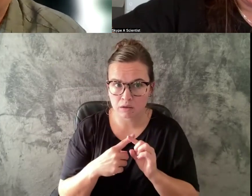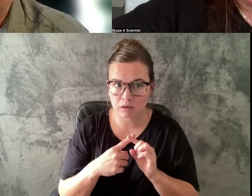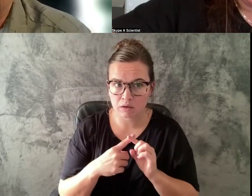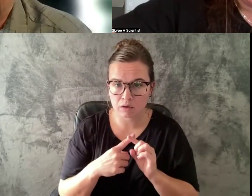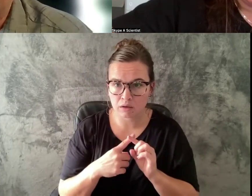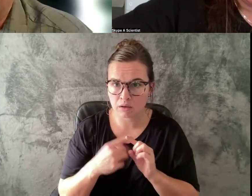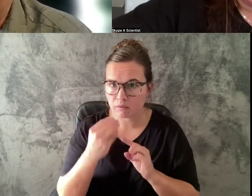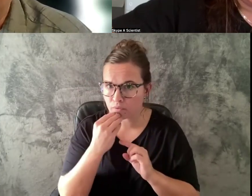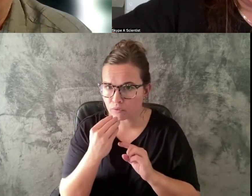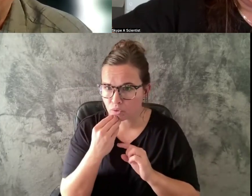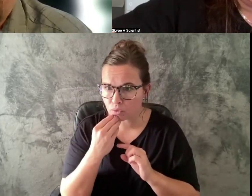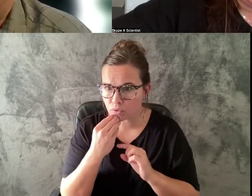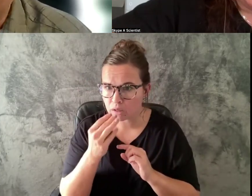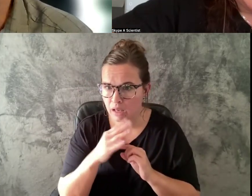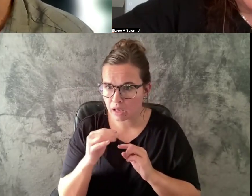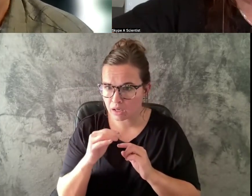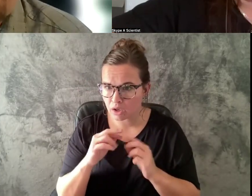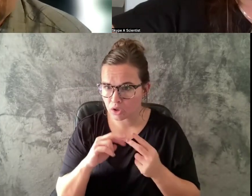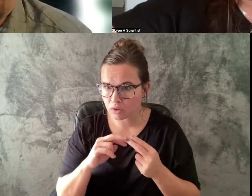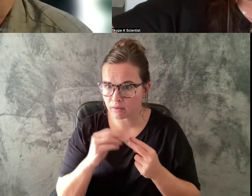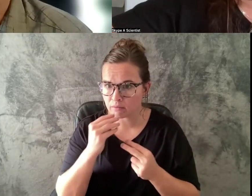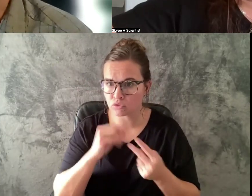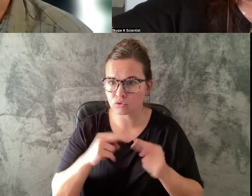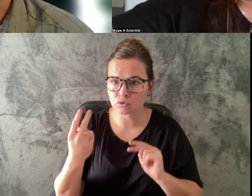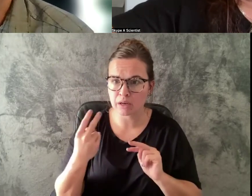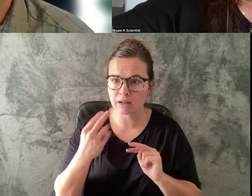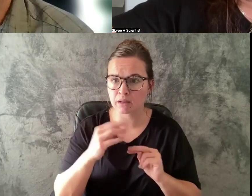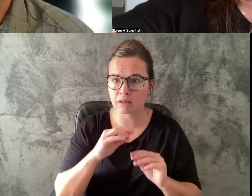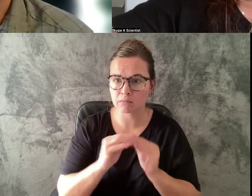about food and genetically modified foods. Yeah, like